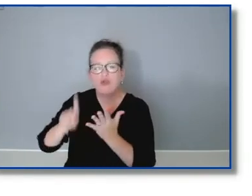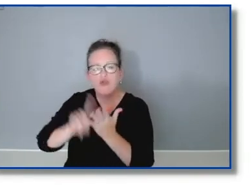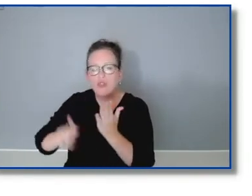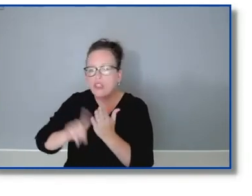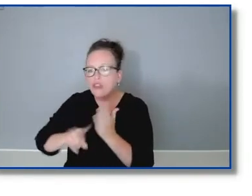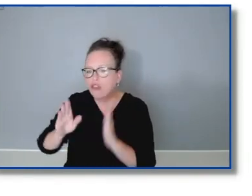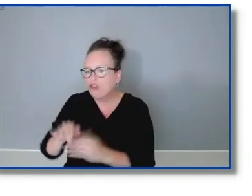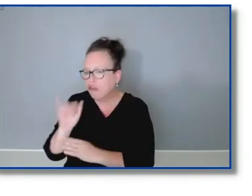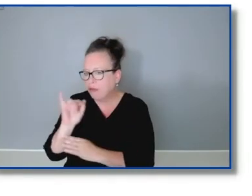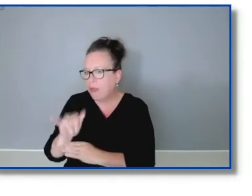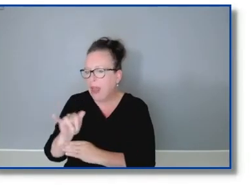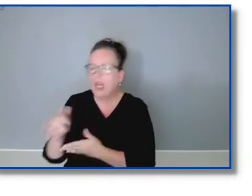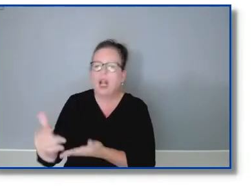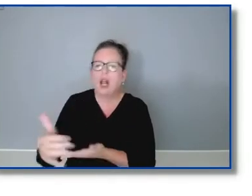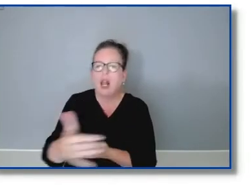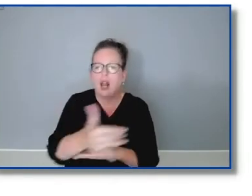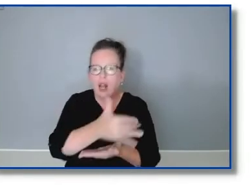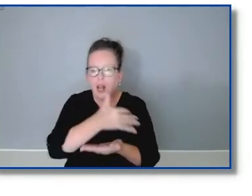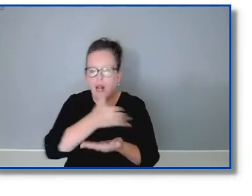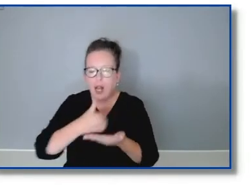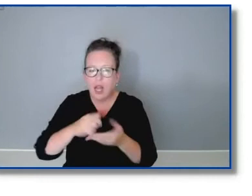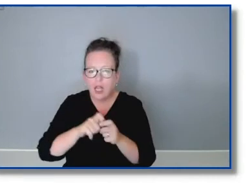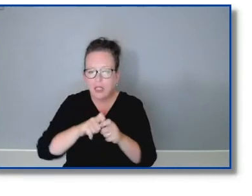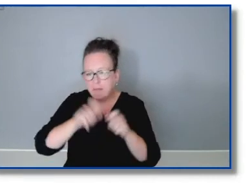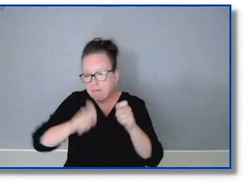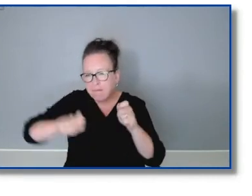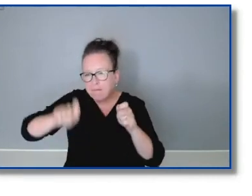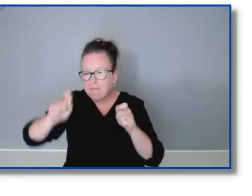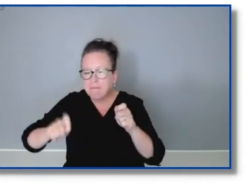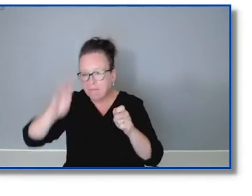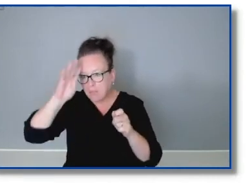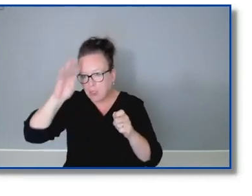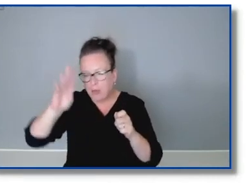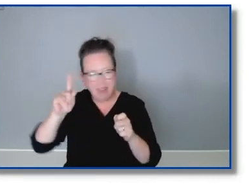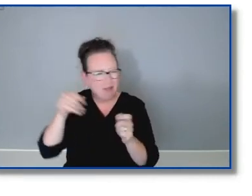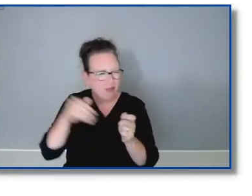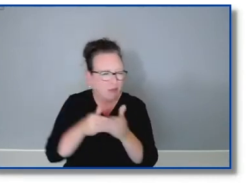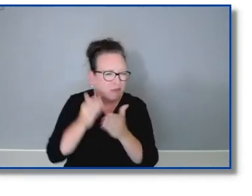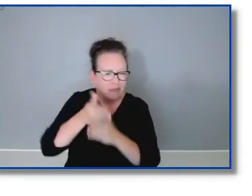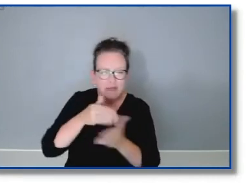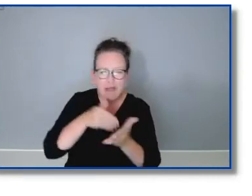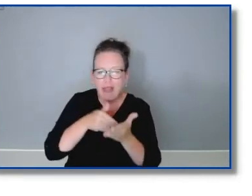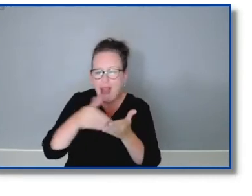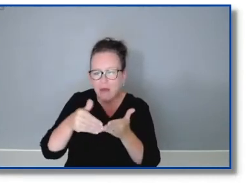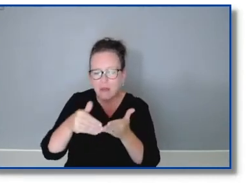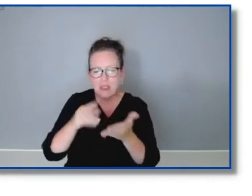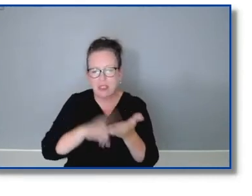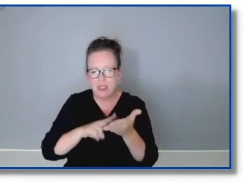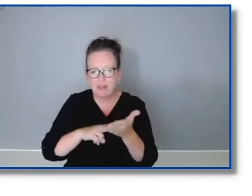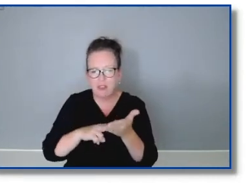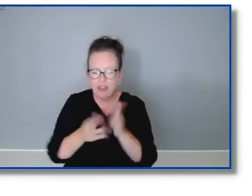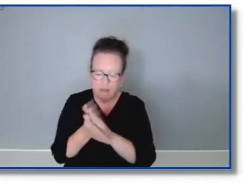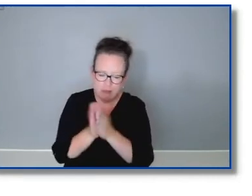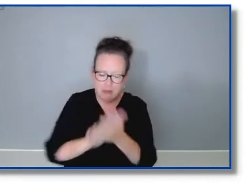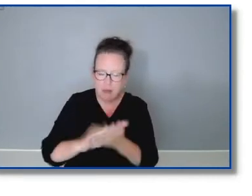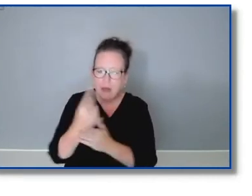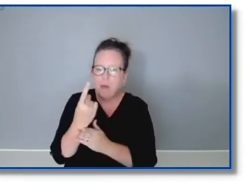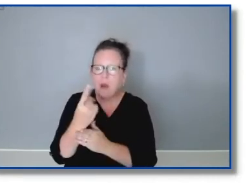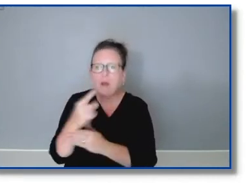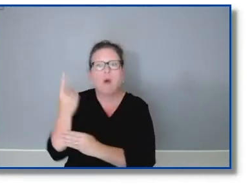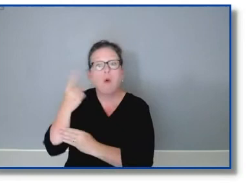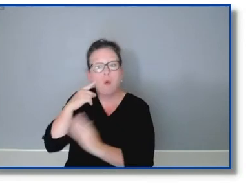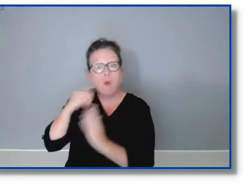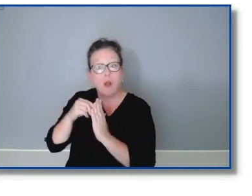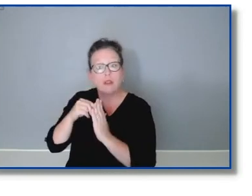And we collected thousands of signatures, and one of the signatures, the one on